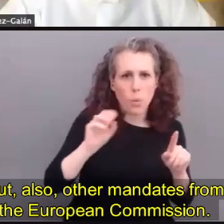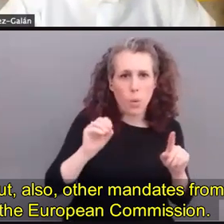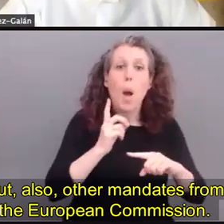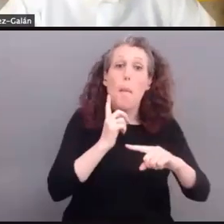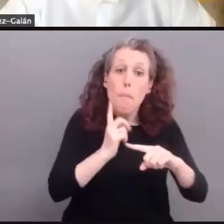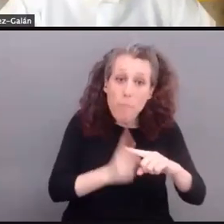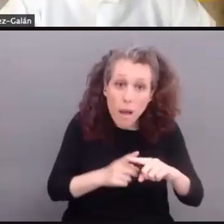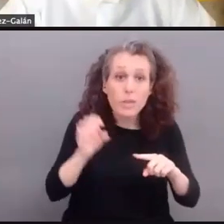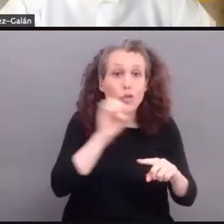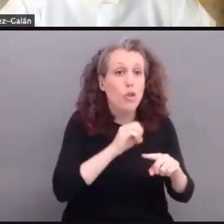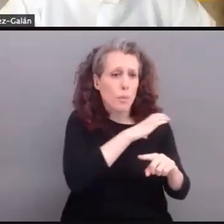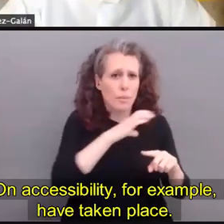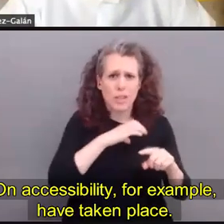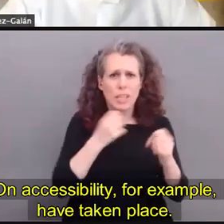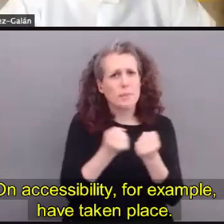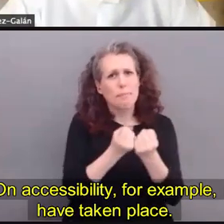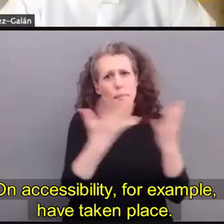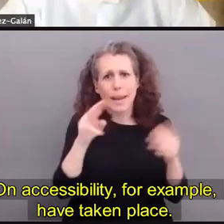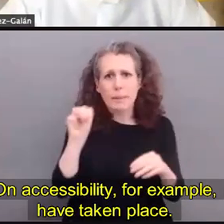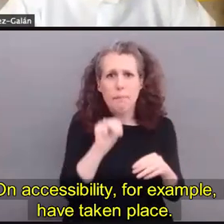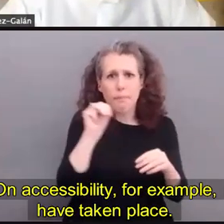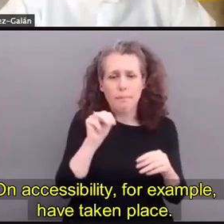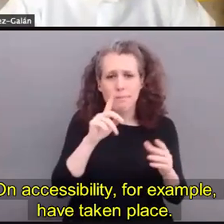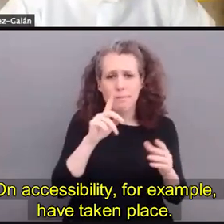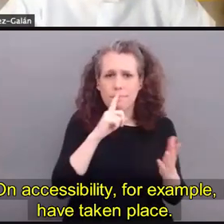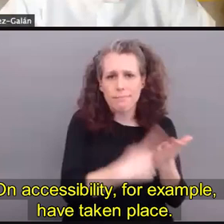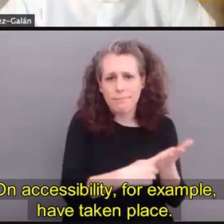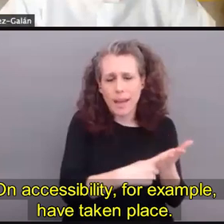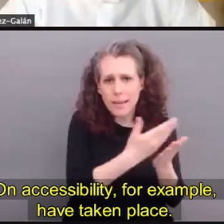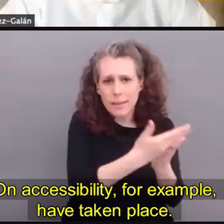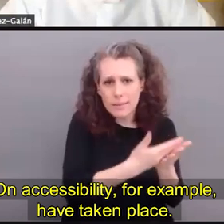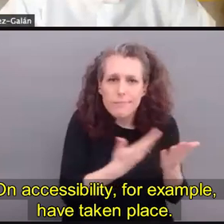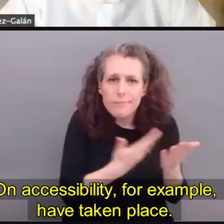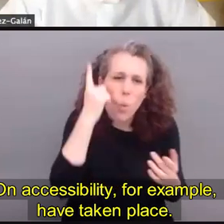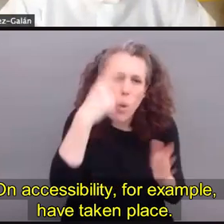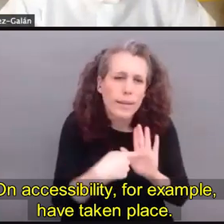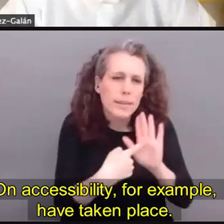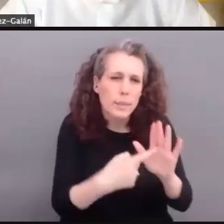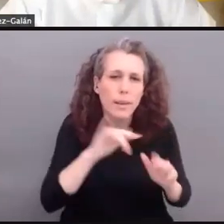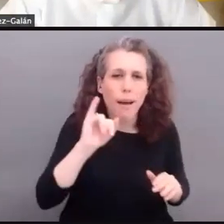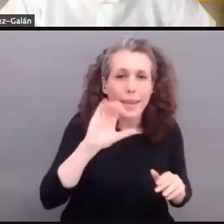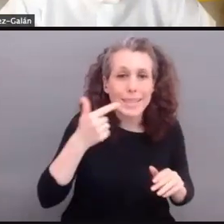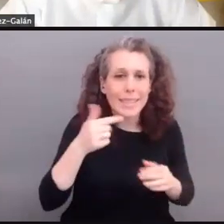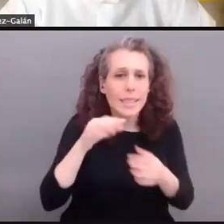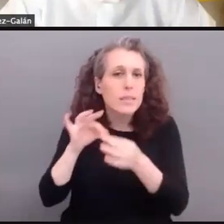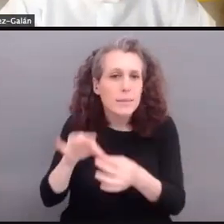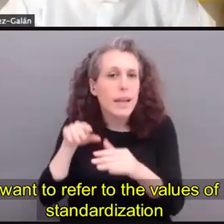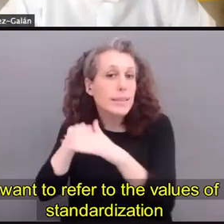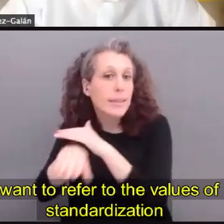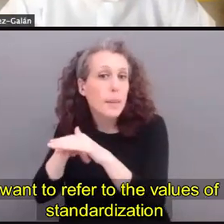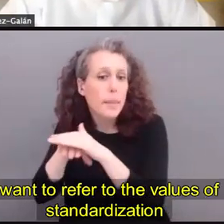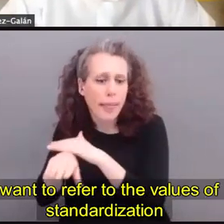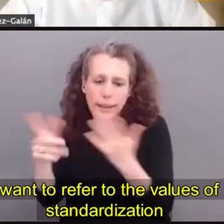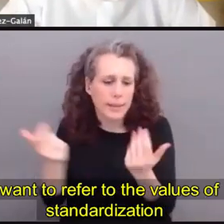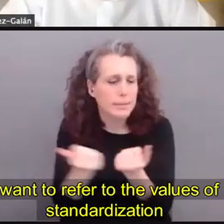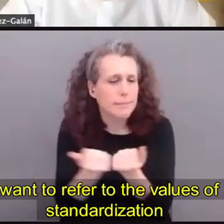European Commission on ICT accessibility, for example, have taken place. And I